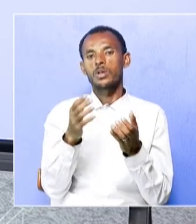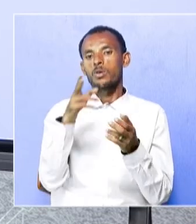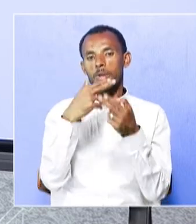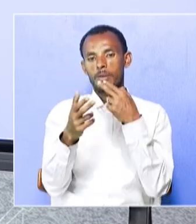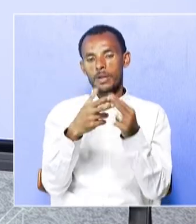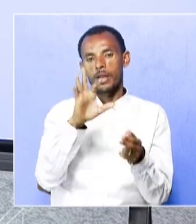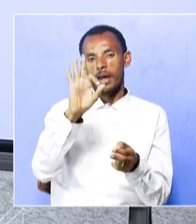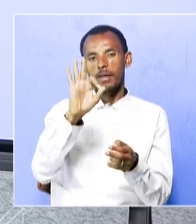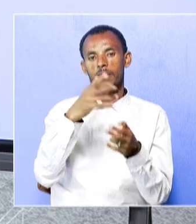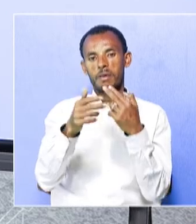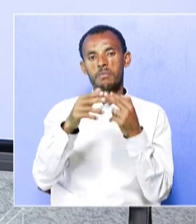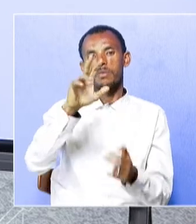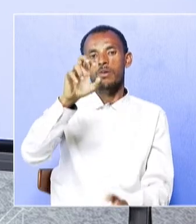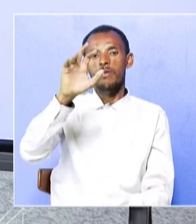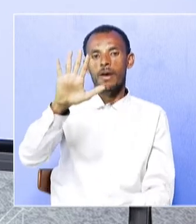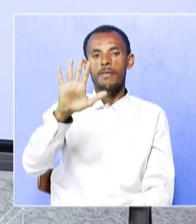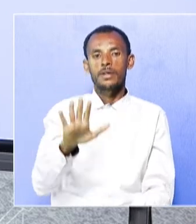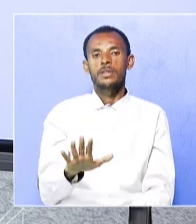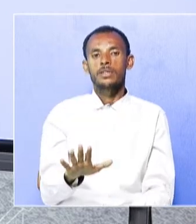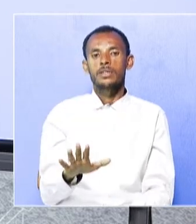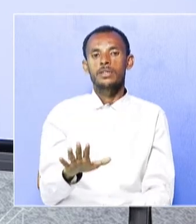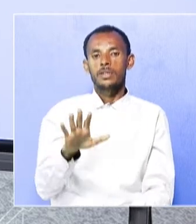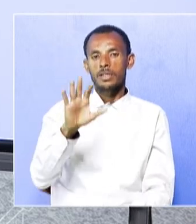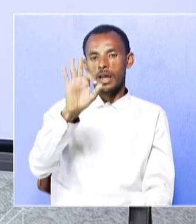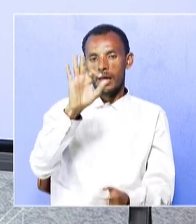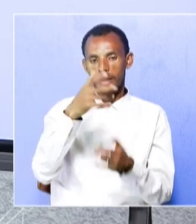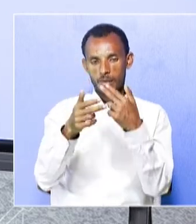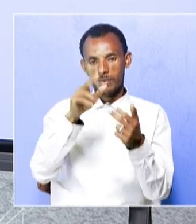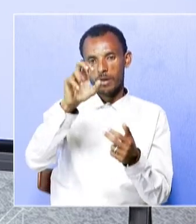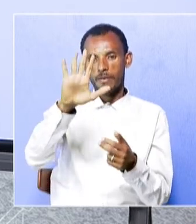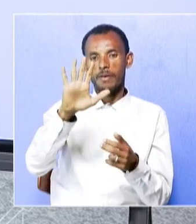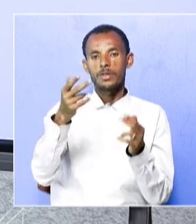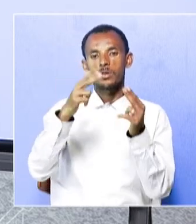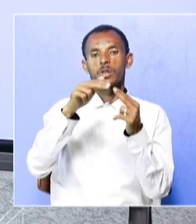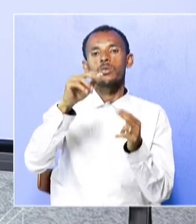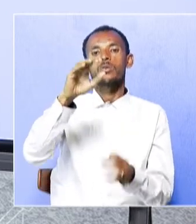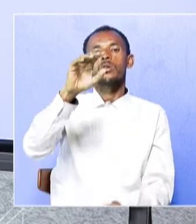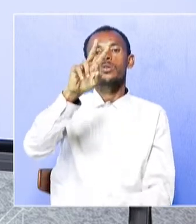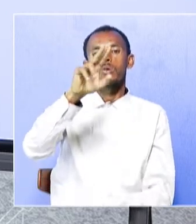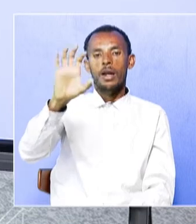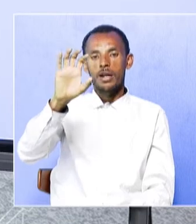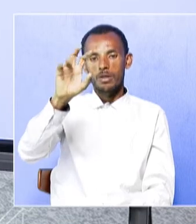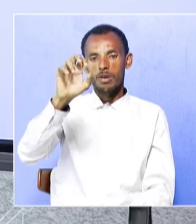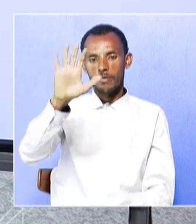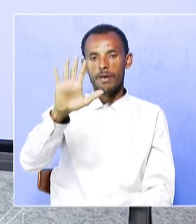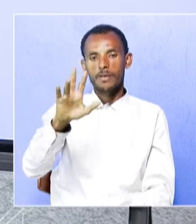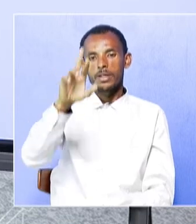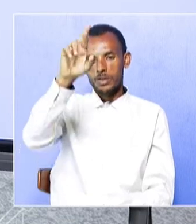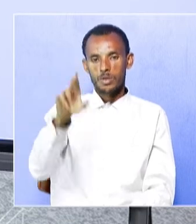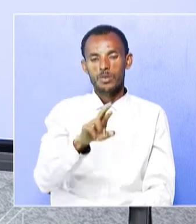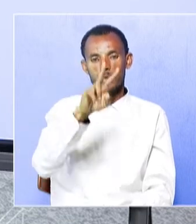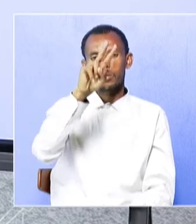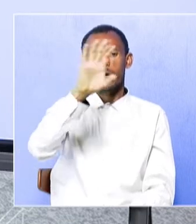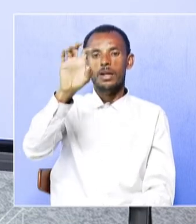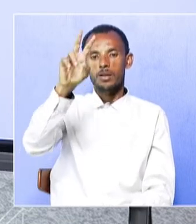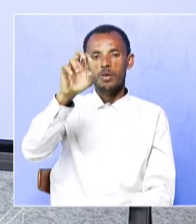multiply 9 and 25. The product of 9 and 25 is 225. Okay, square root of